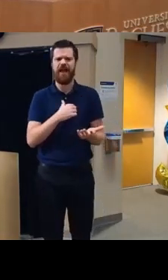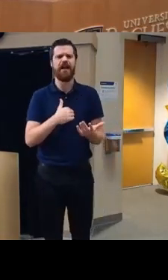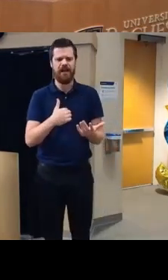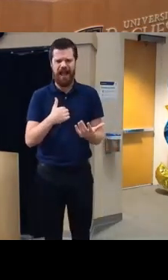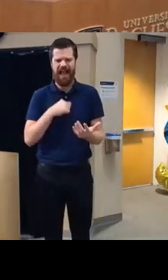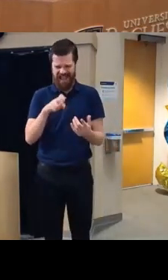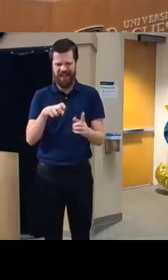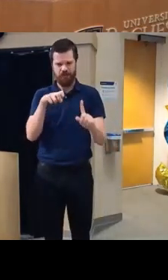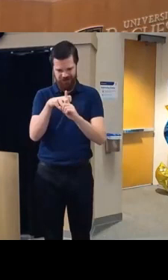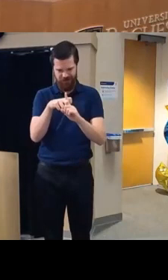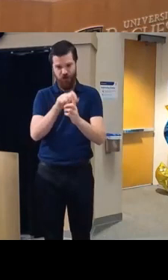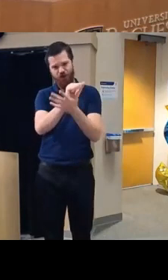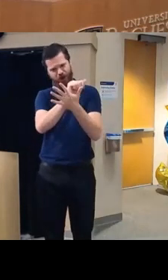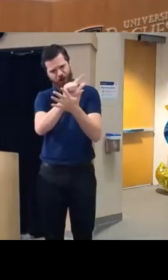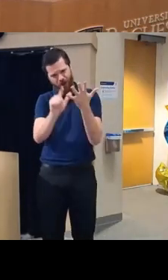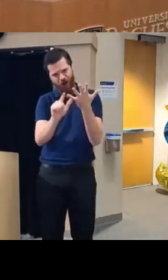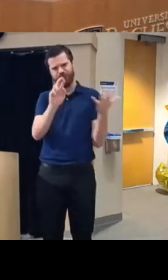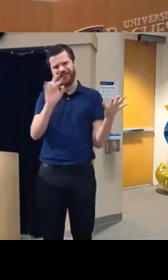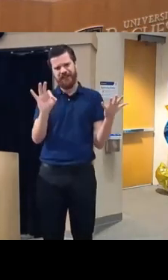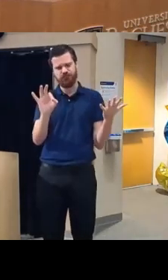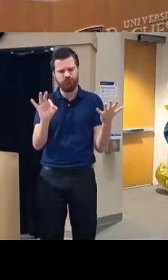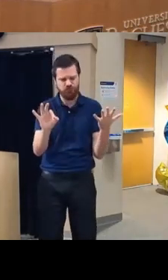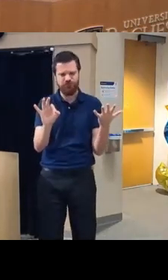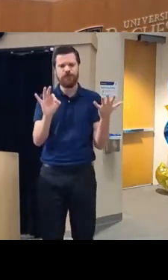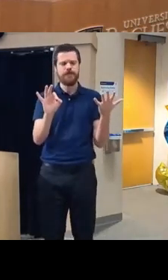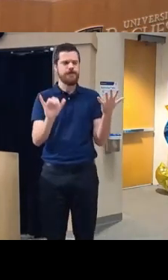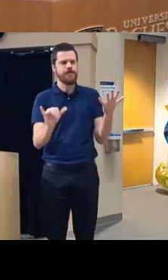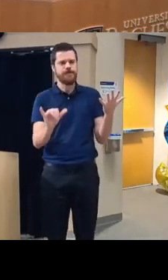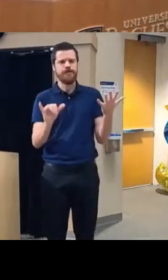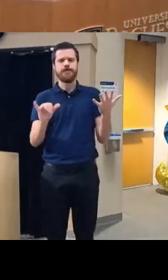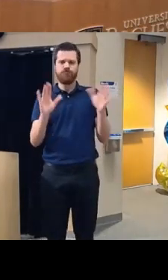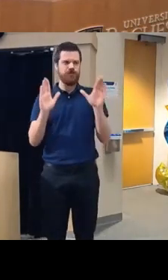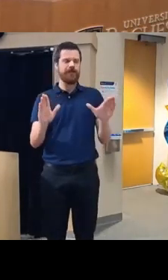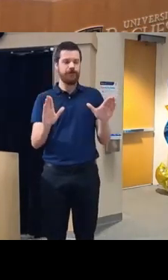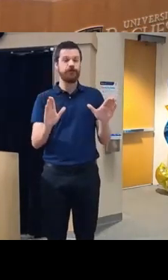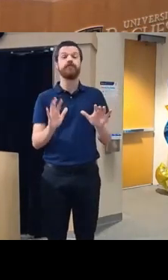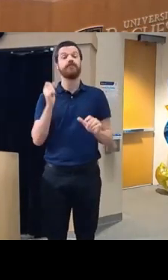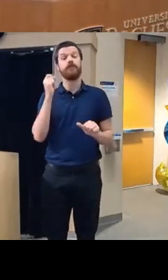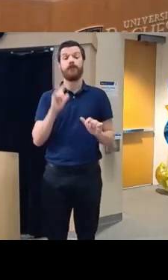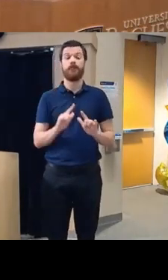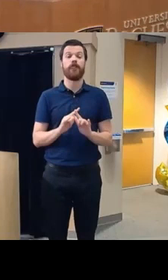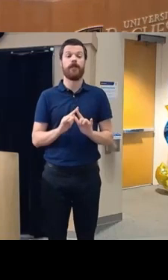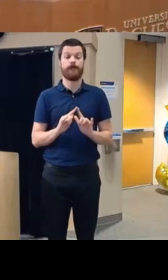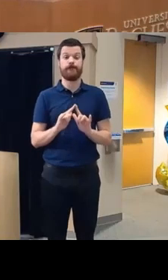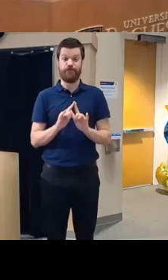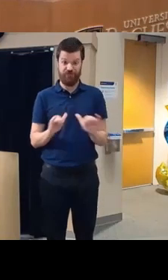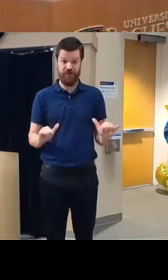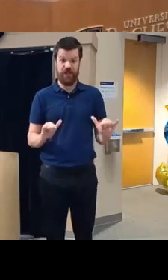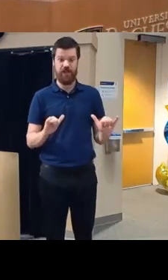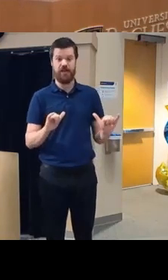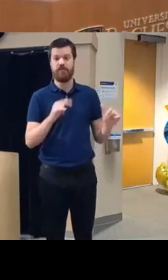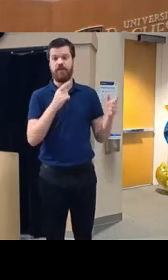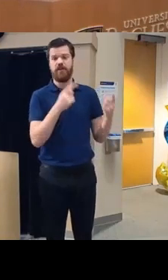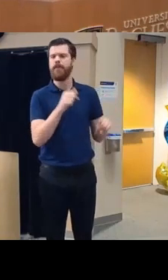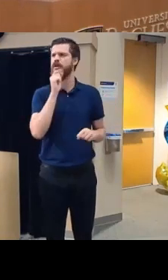like all the risk factors. Great. At the same time this was happening, and I'm not exactly